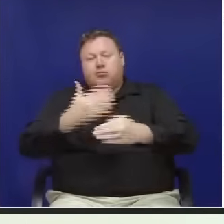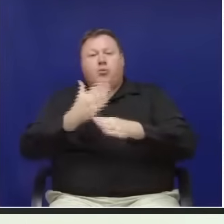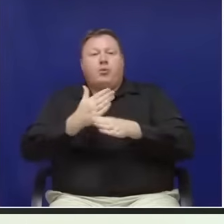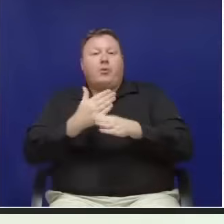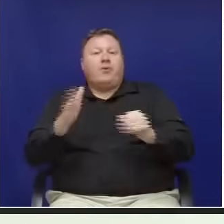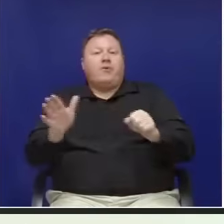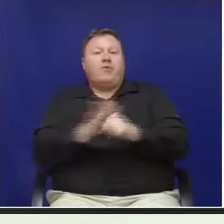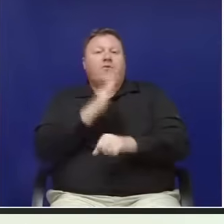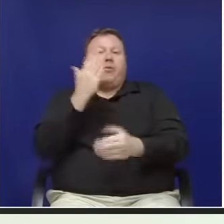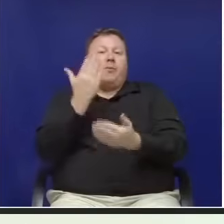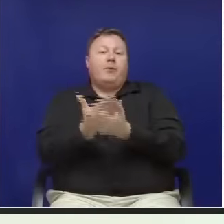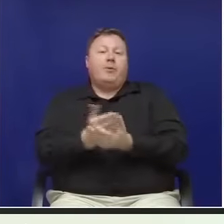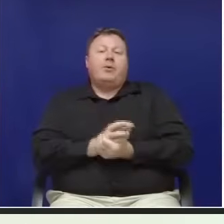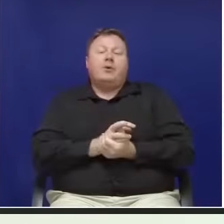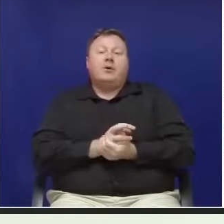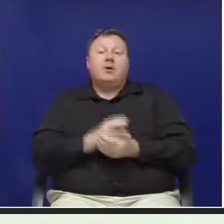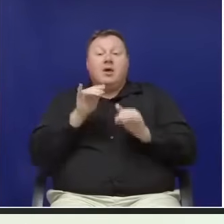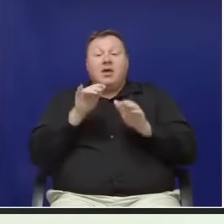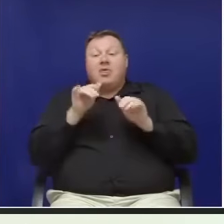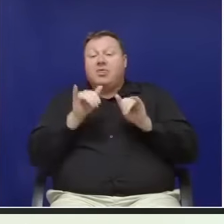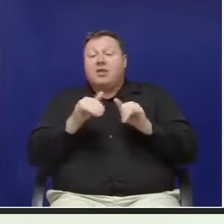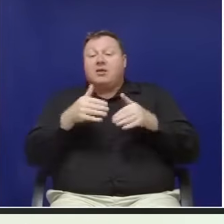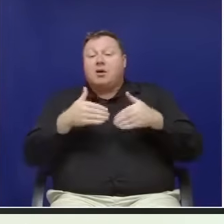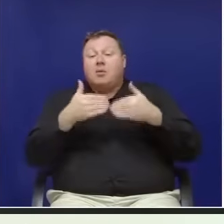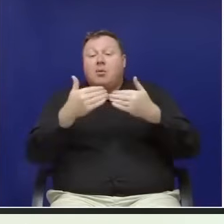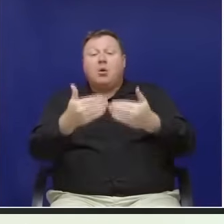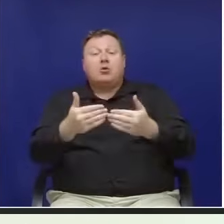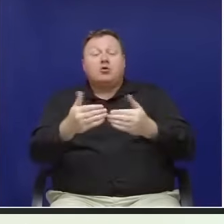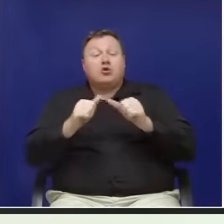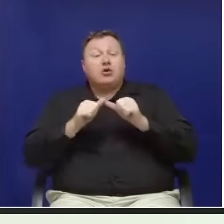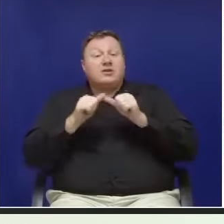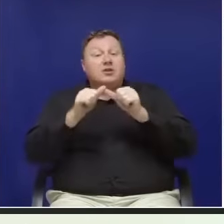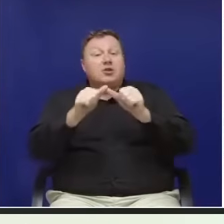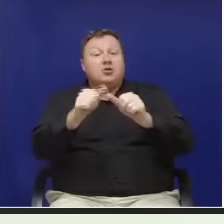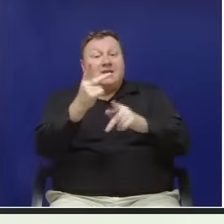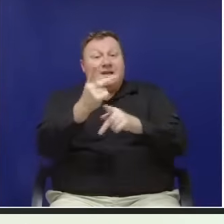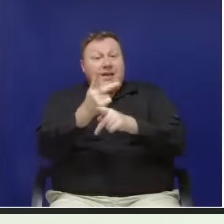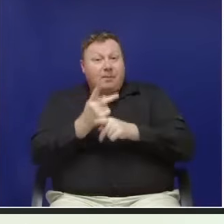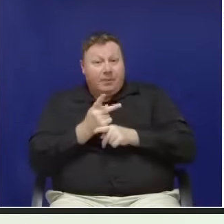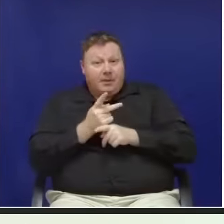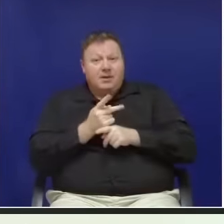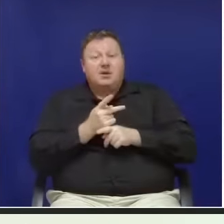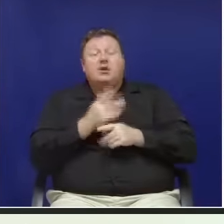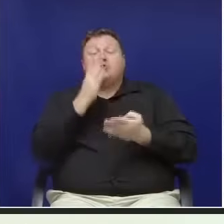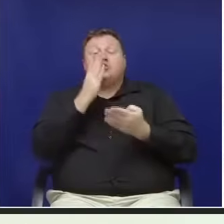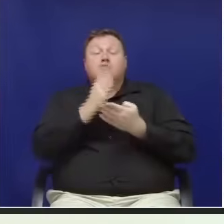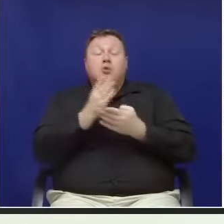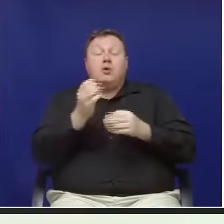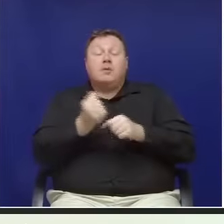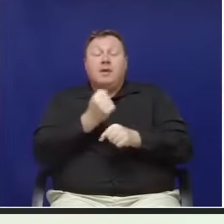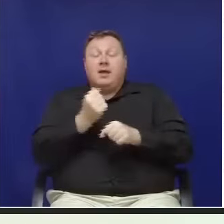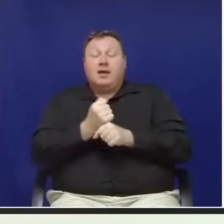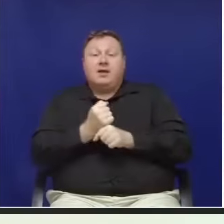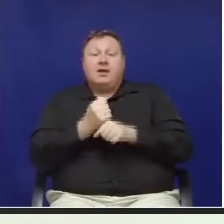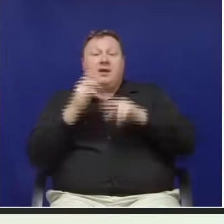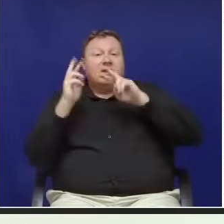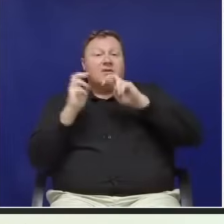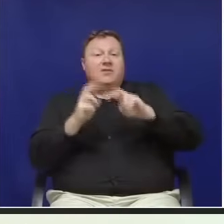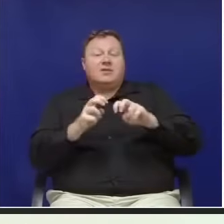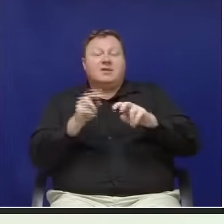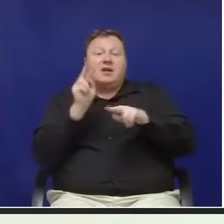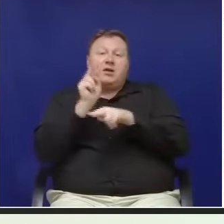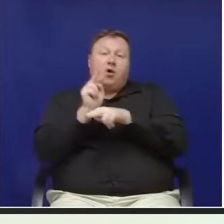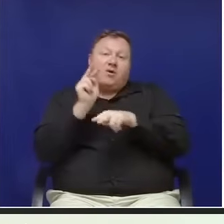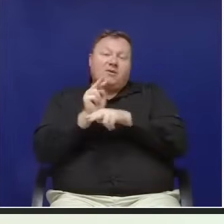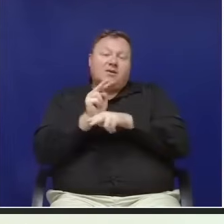This approach ensures continuity while simultaneously allowing investigative and oversight processes